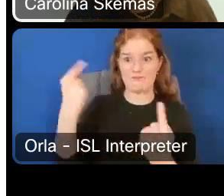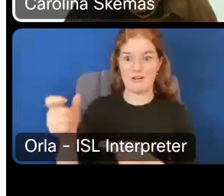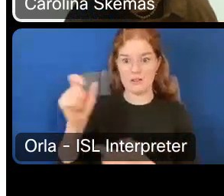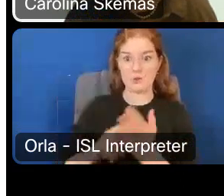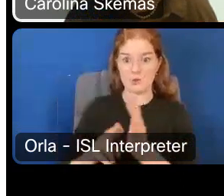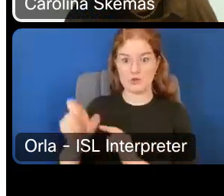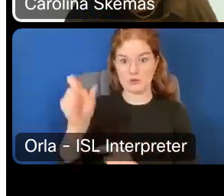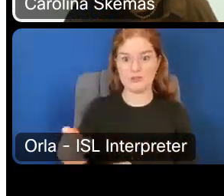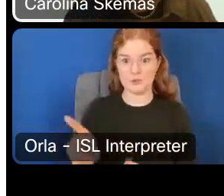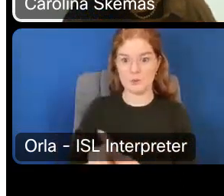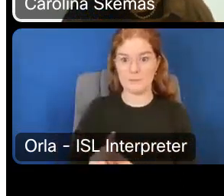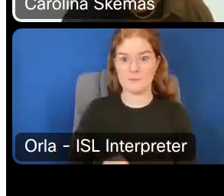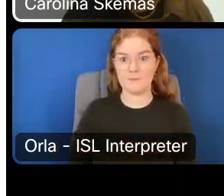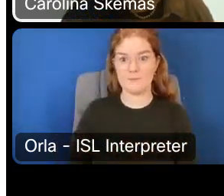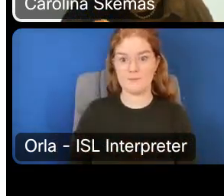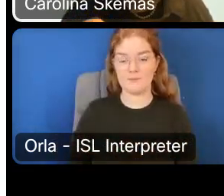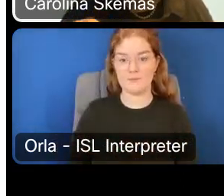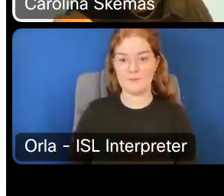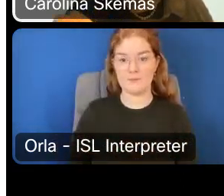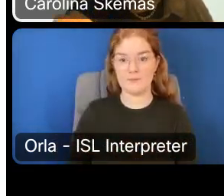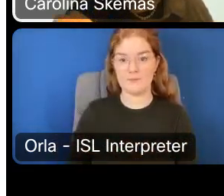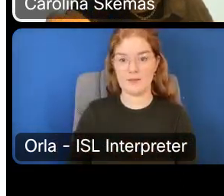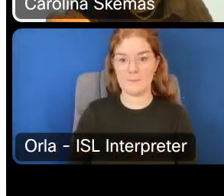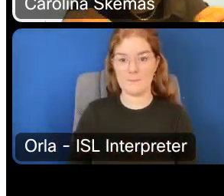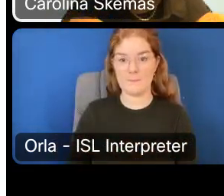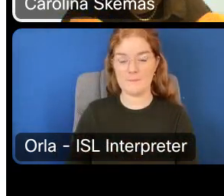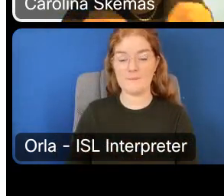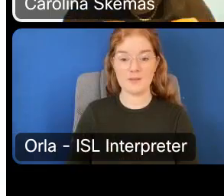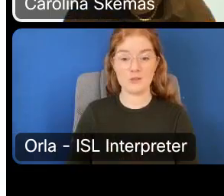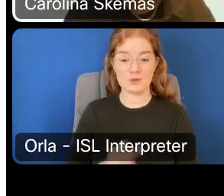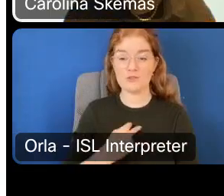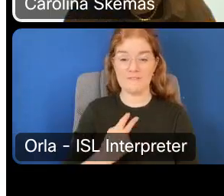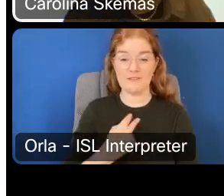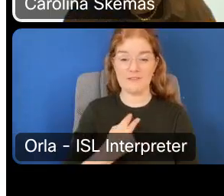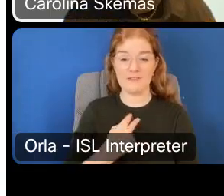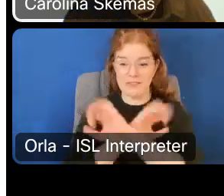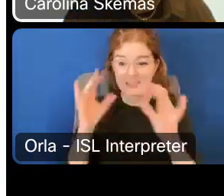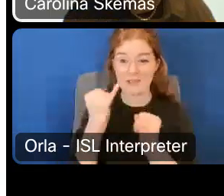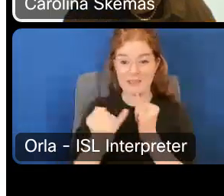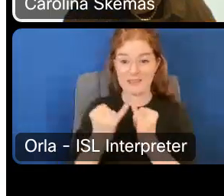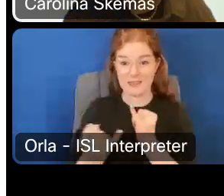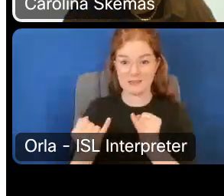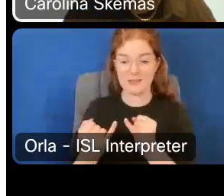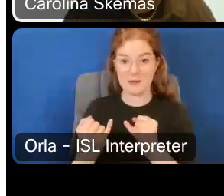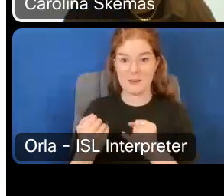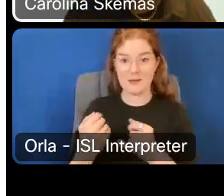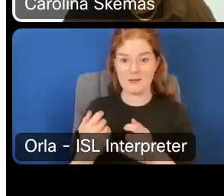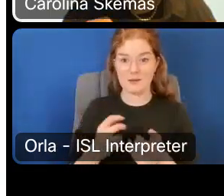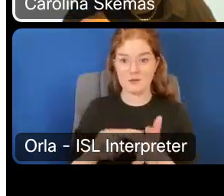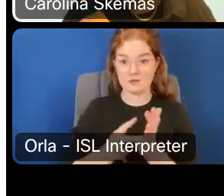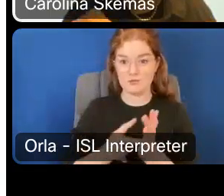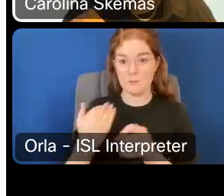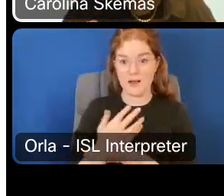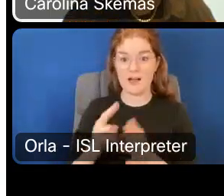well. So it's a really well defined by the user needs, and we can start to